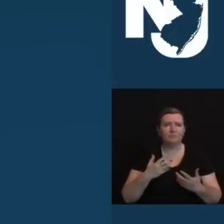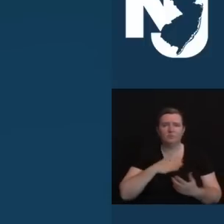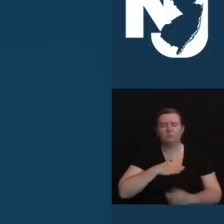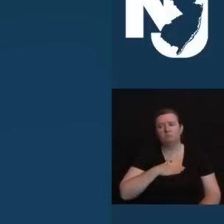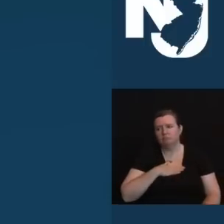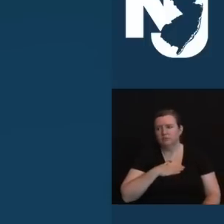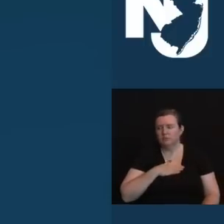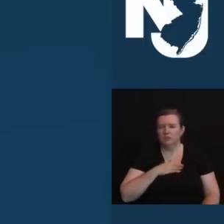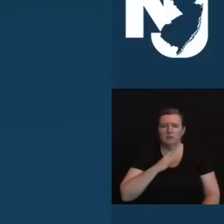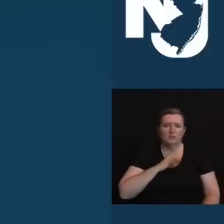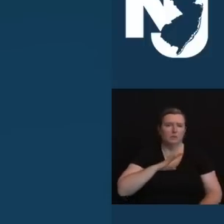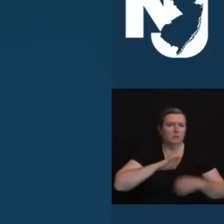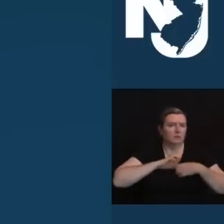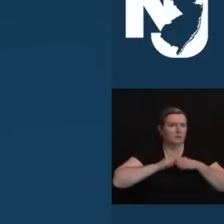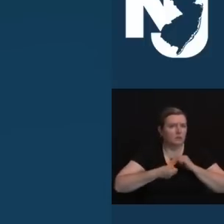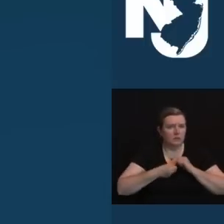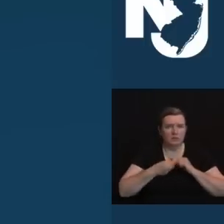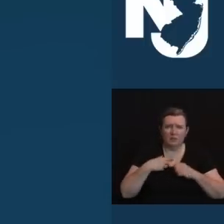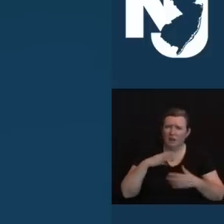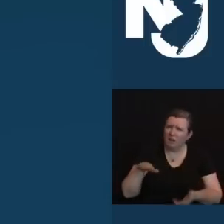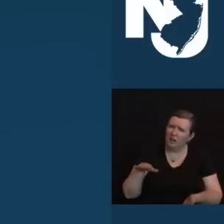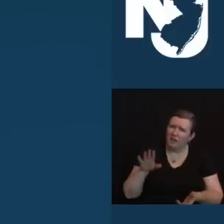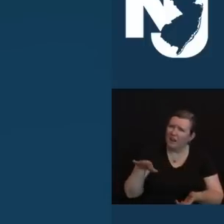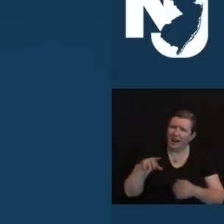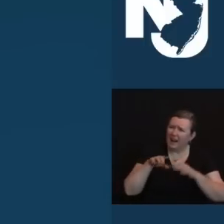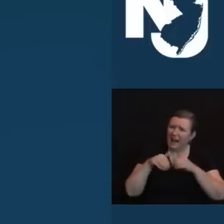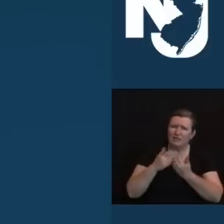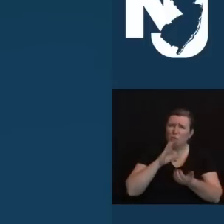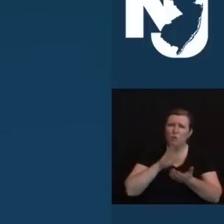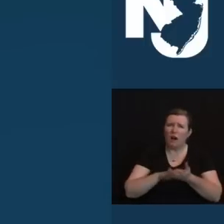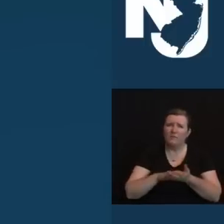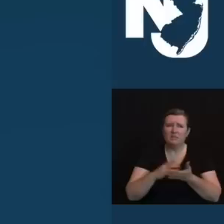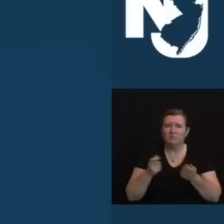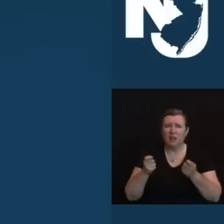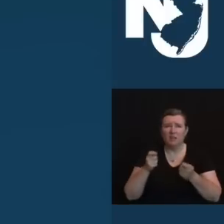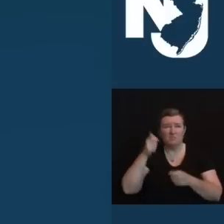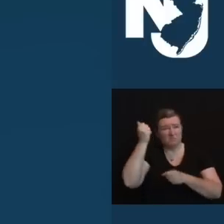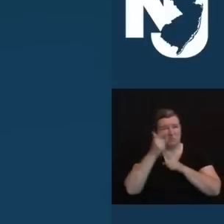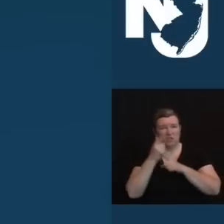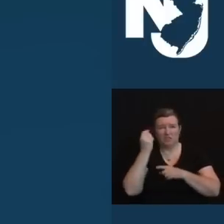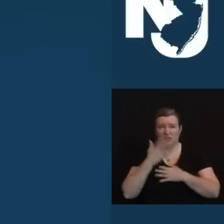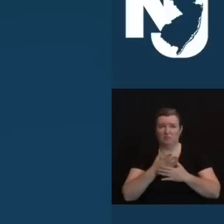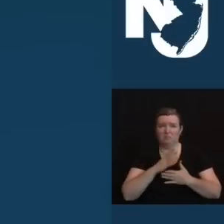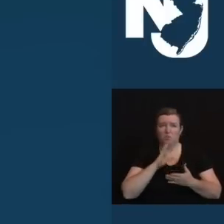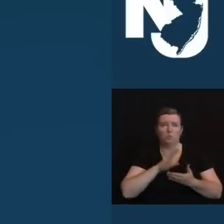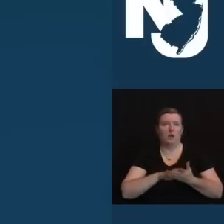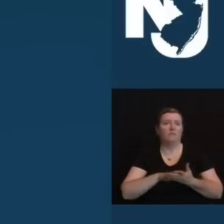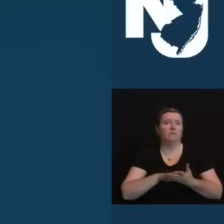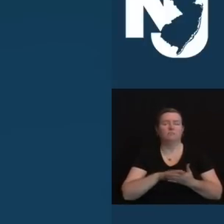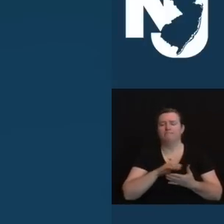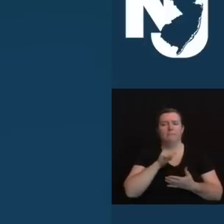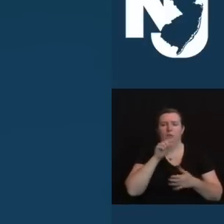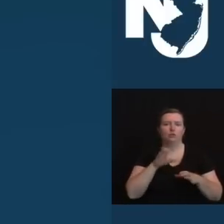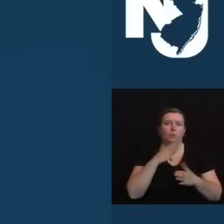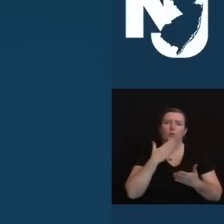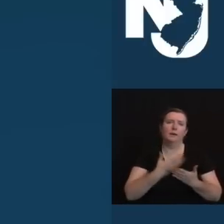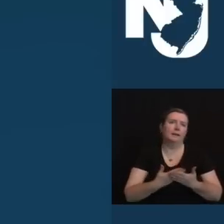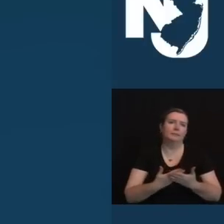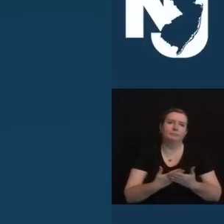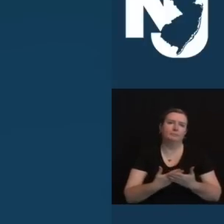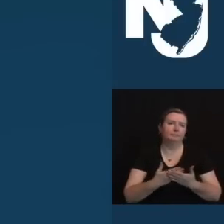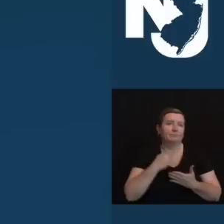me deeply. I asked him how his wife was doing, and he said, his brother said, not well. She hadn't seen him in 23